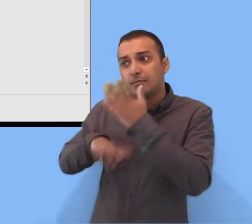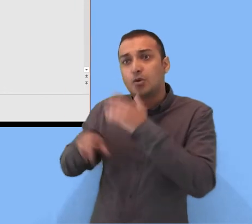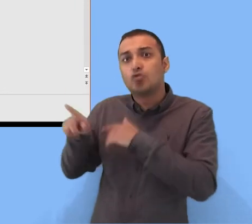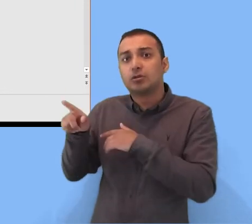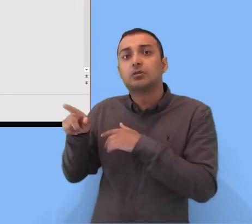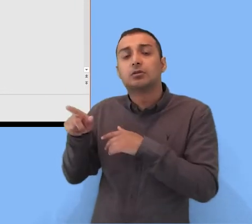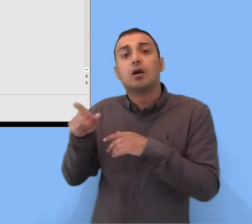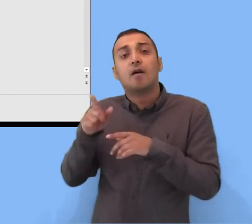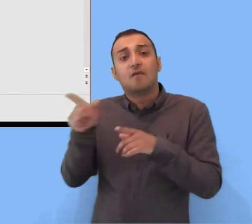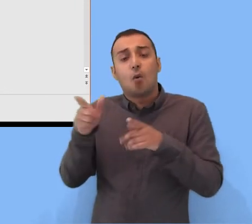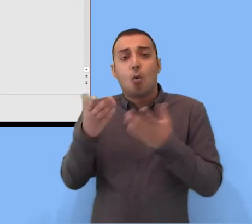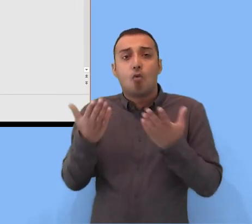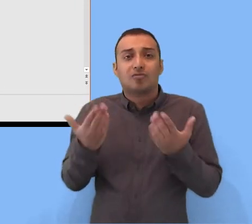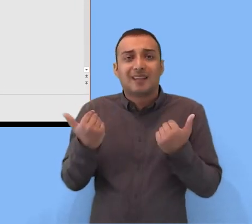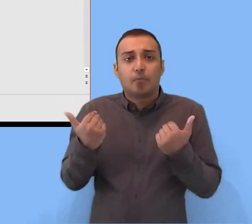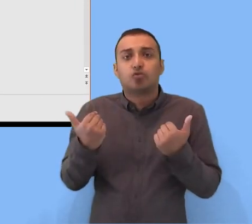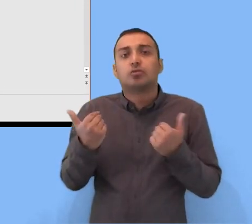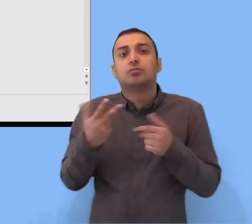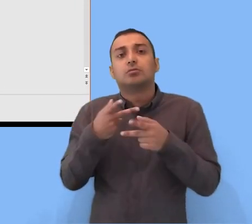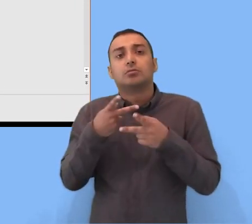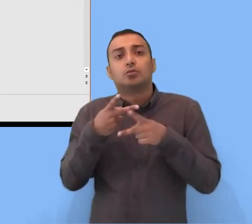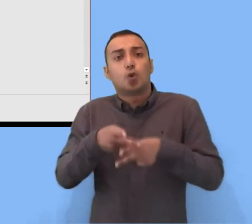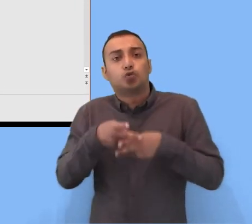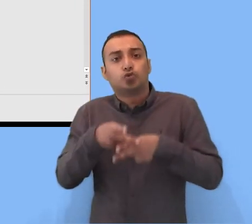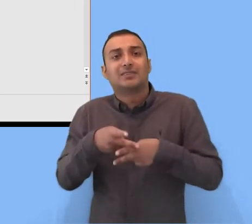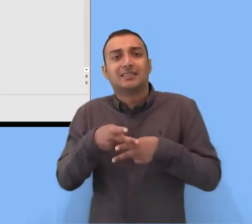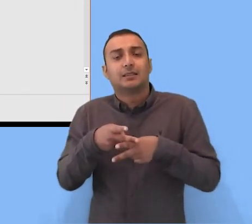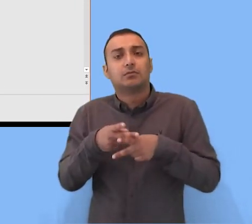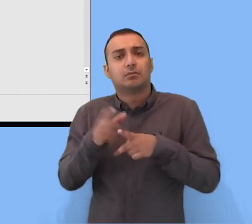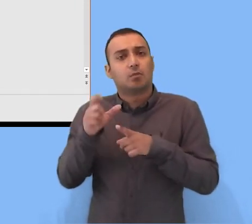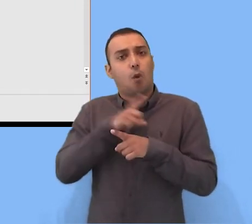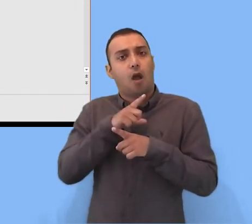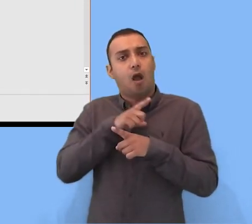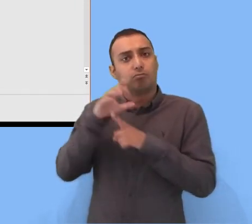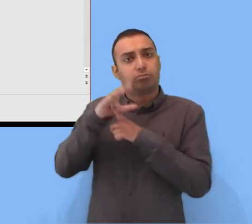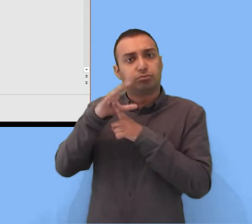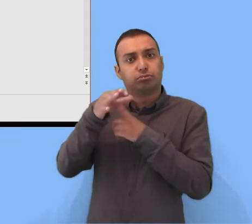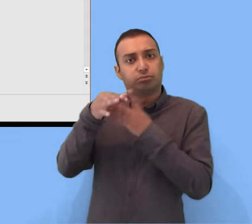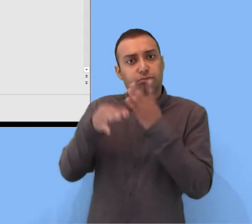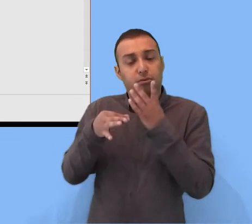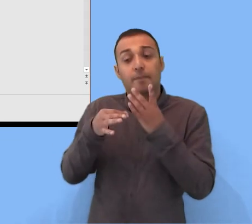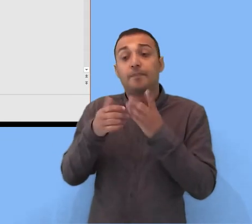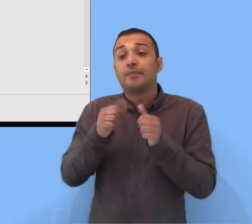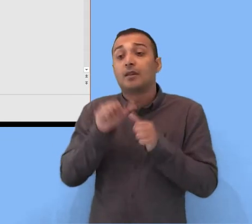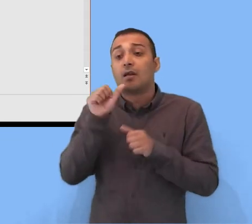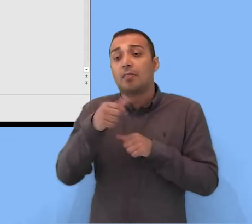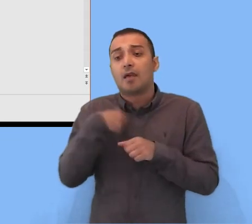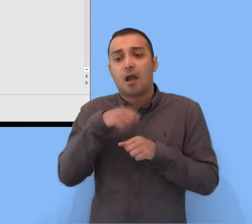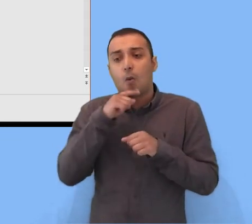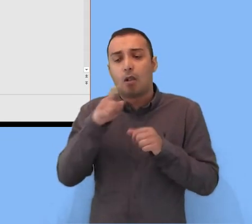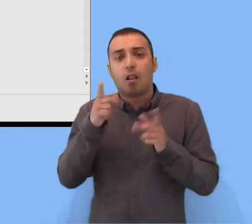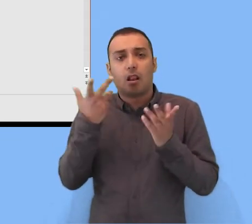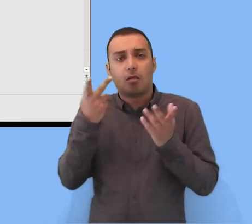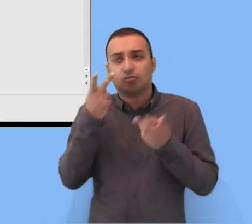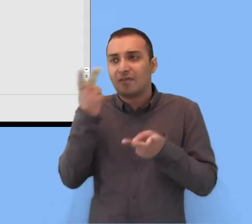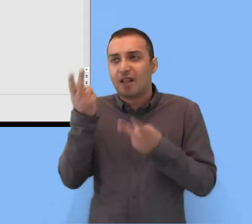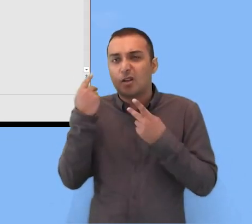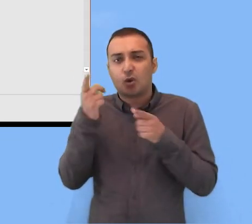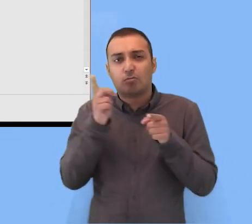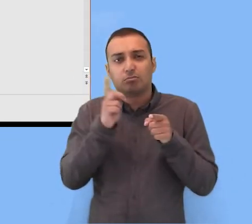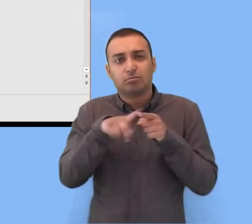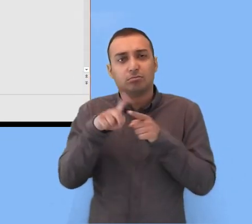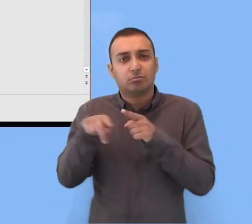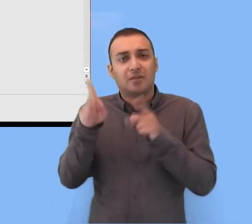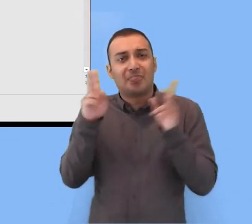reception learning for their children. And then I'll just move on to reflecting on some themes that their experiences